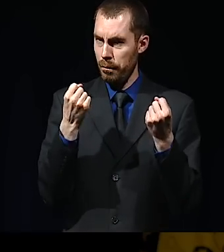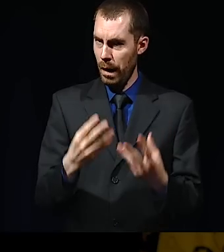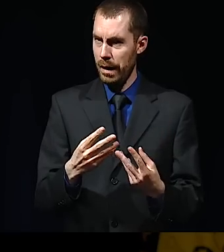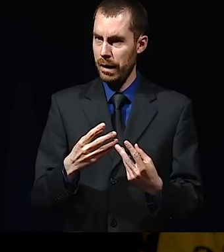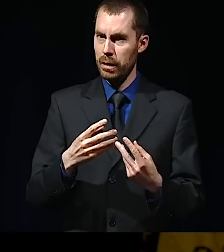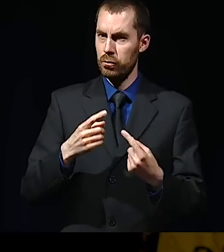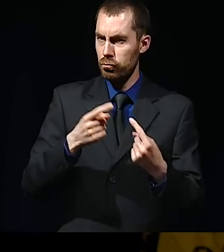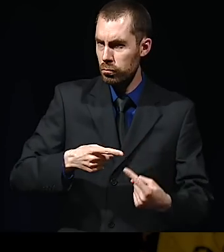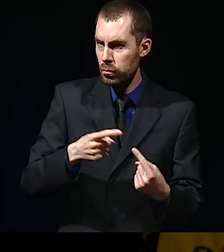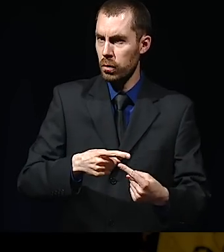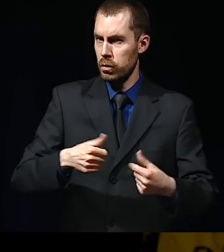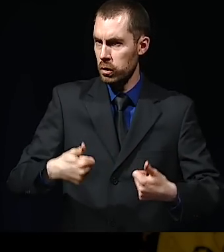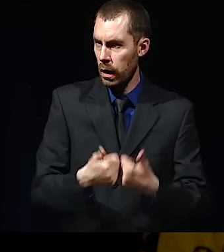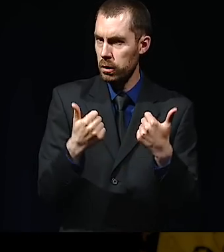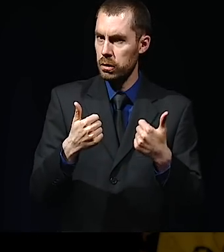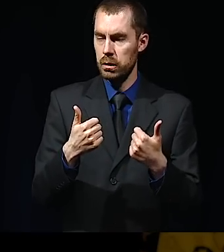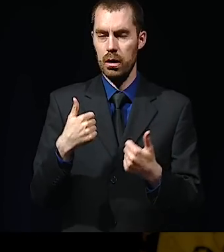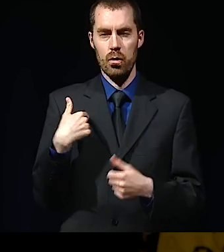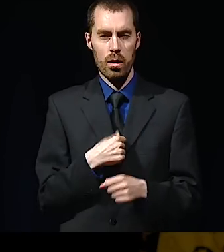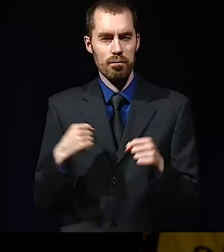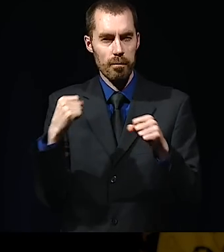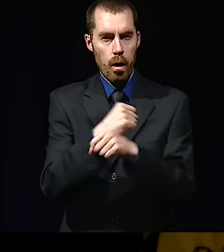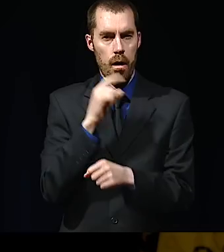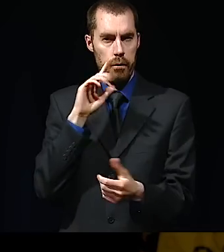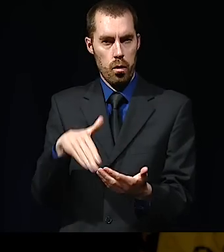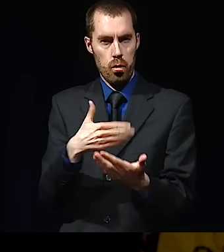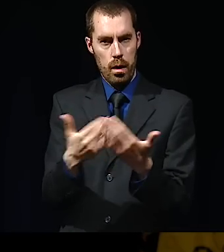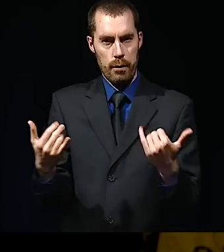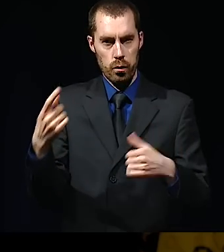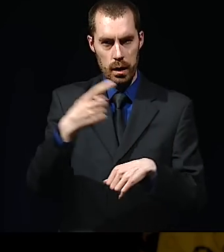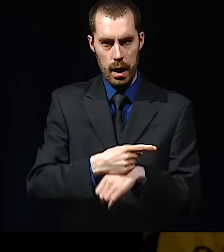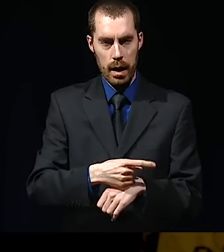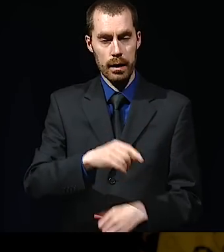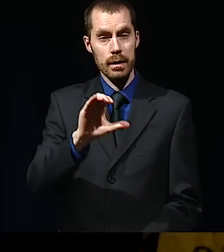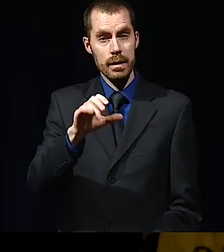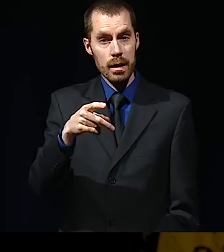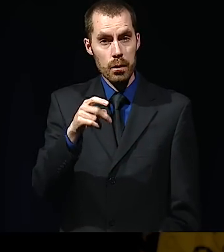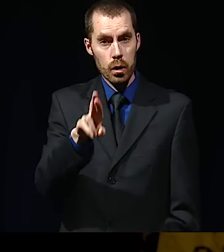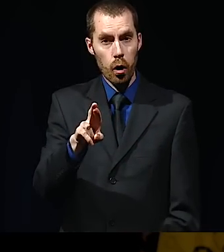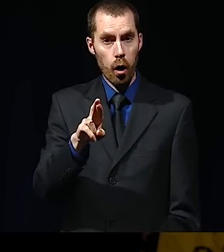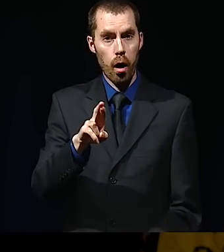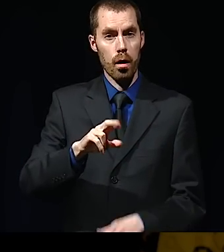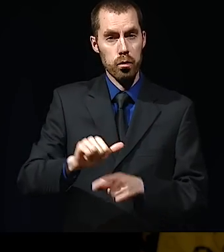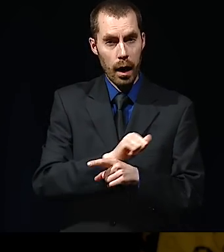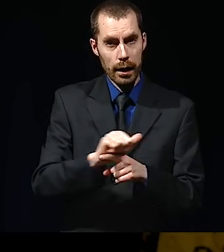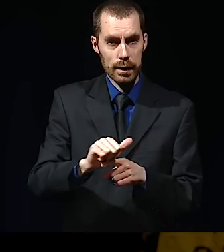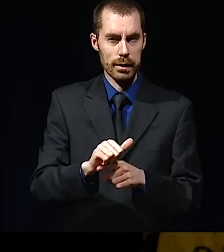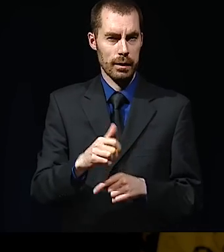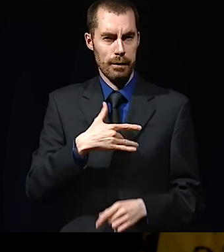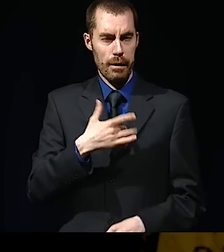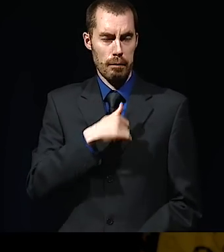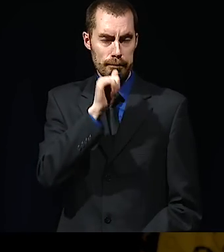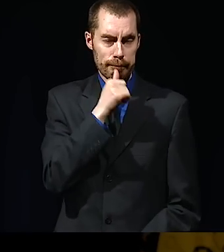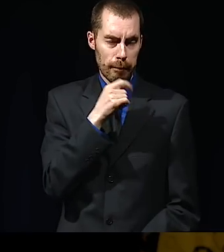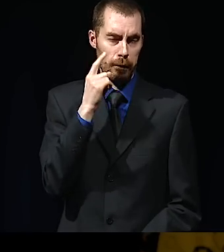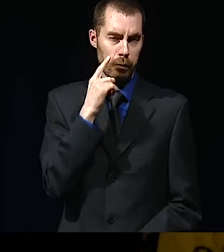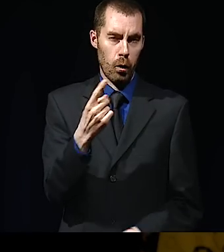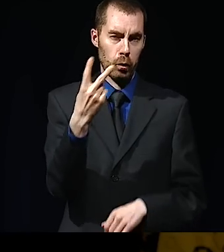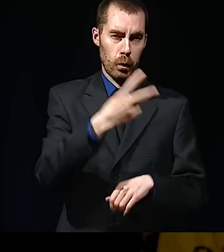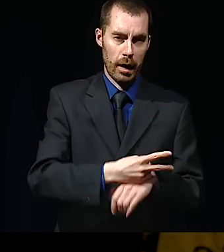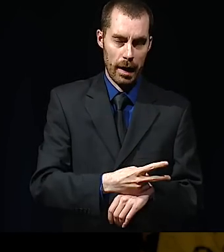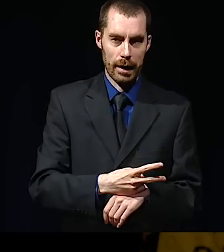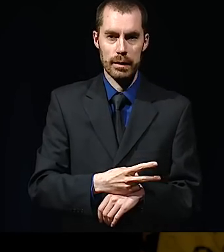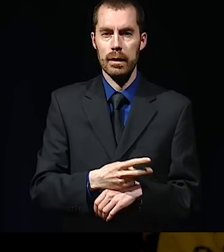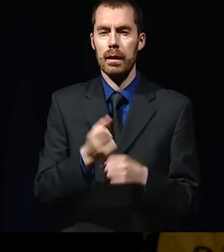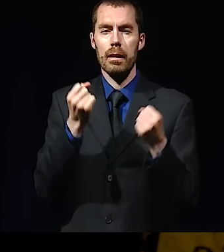and hard to be here today. From that CPR sim that left us sore for days, to the long and overly caffeinated nights studying